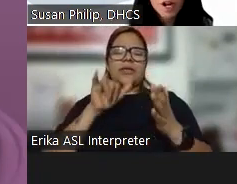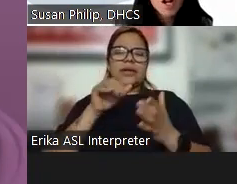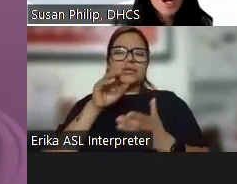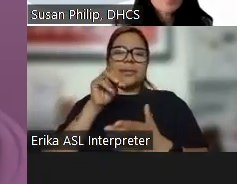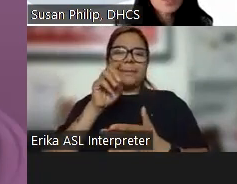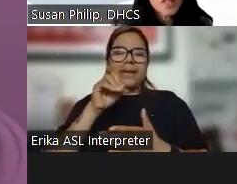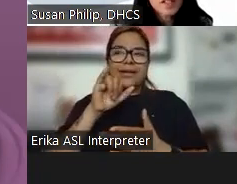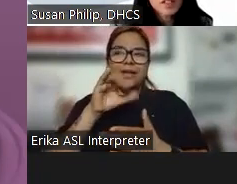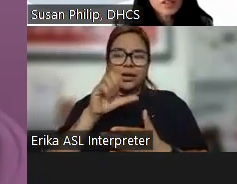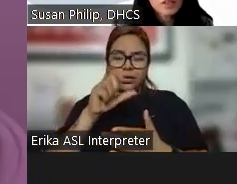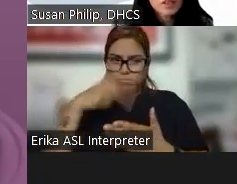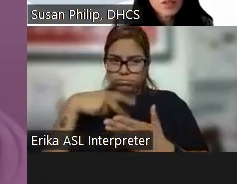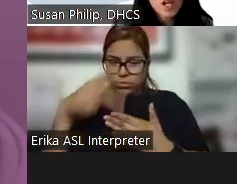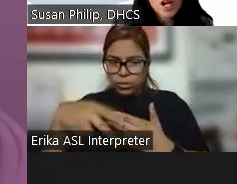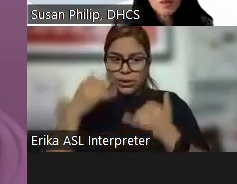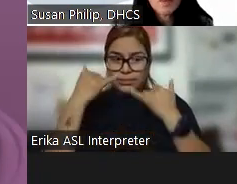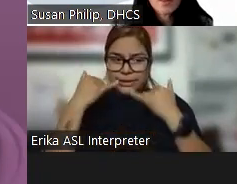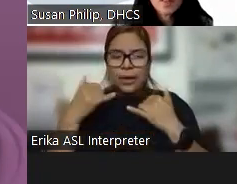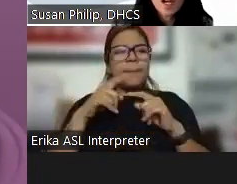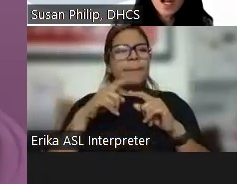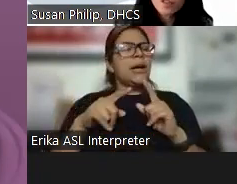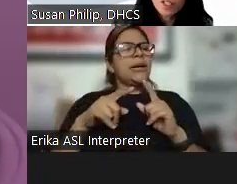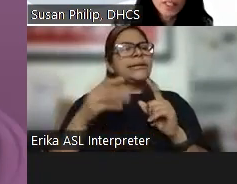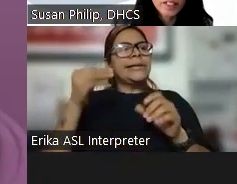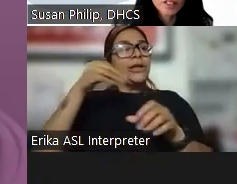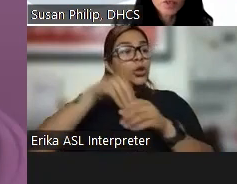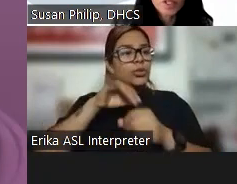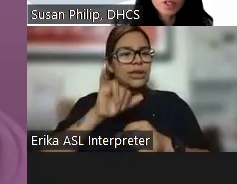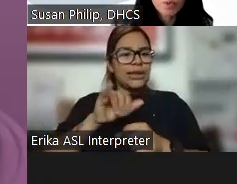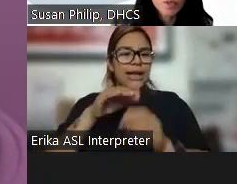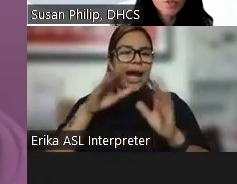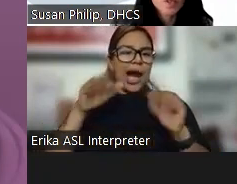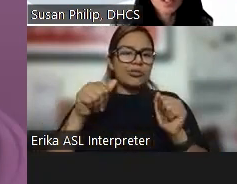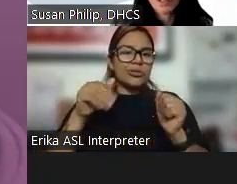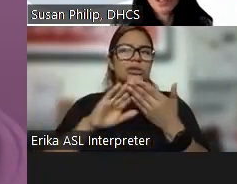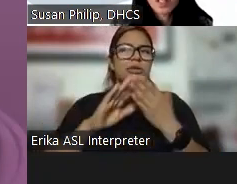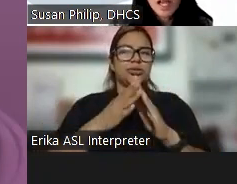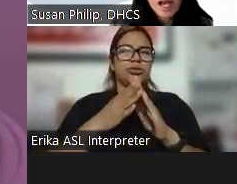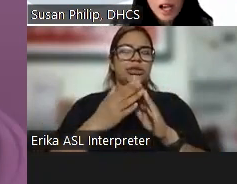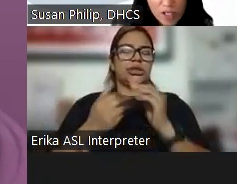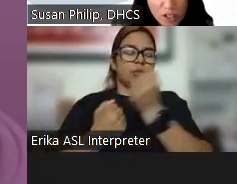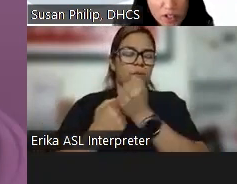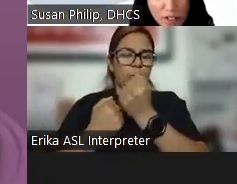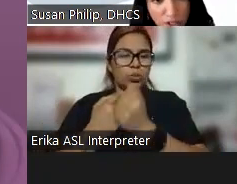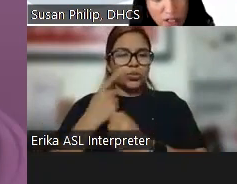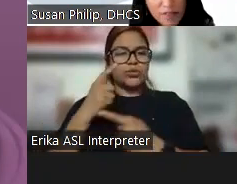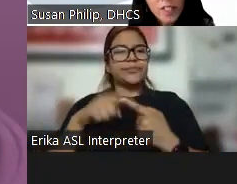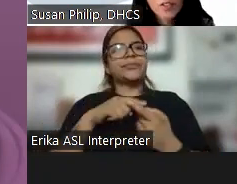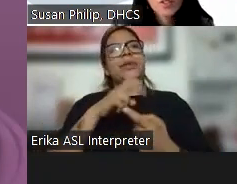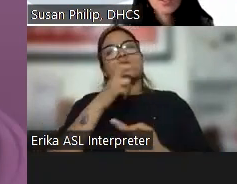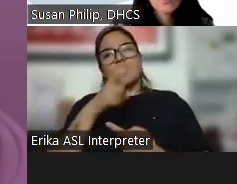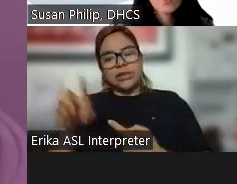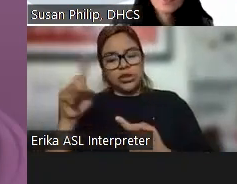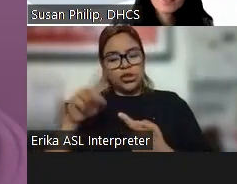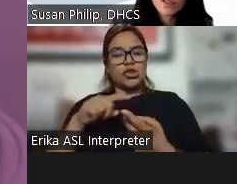program. So that includes housing related community supports, which includes housing transition